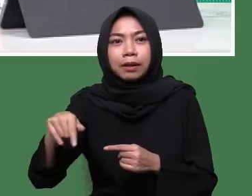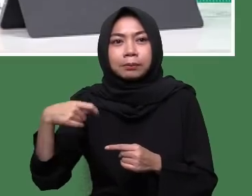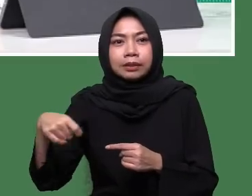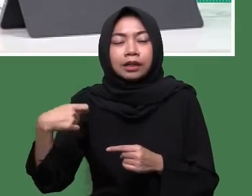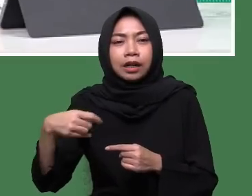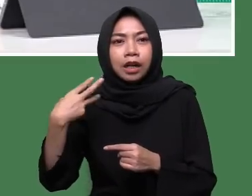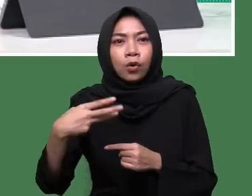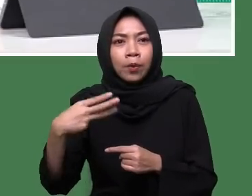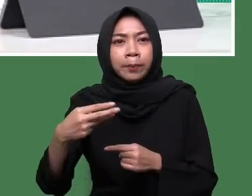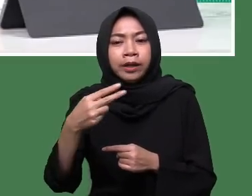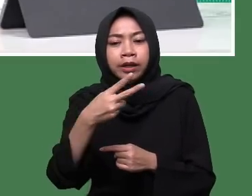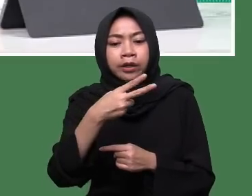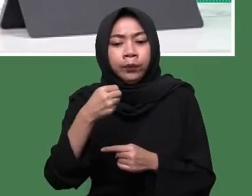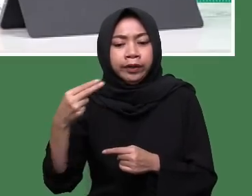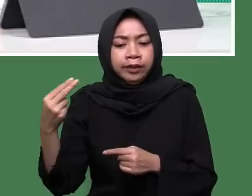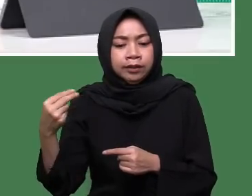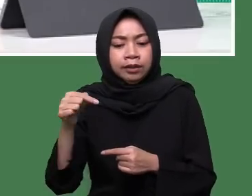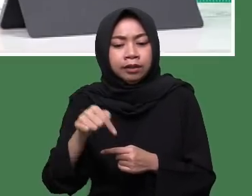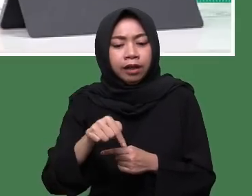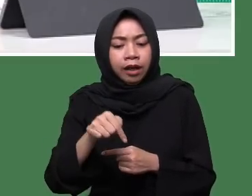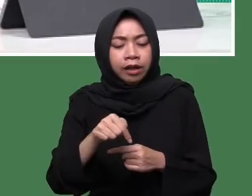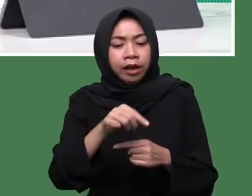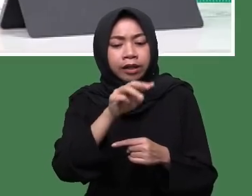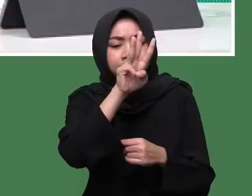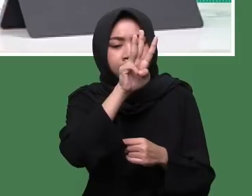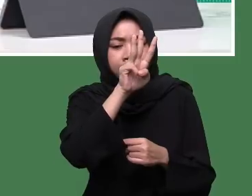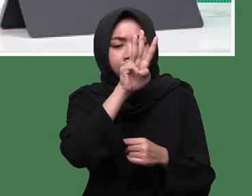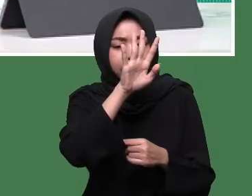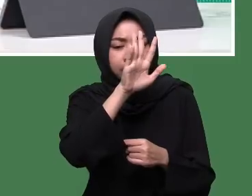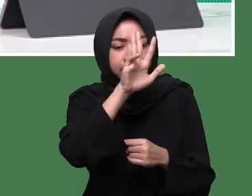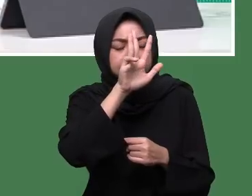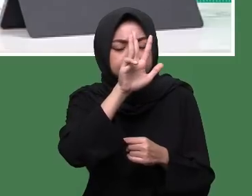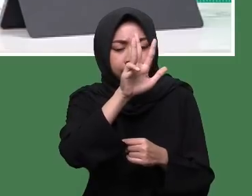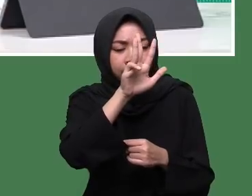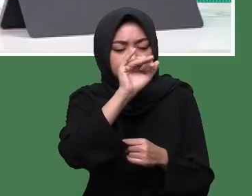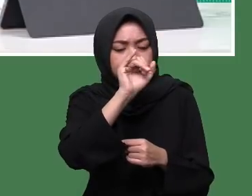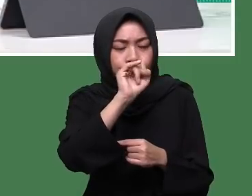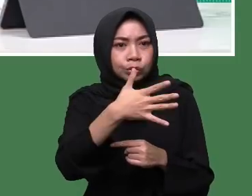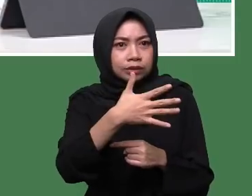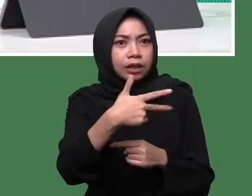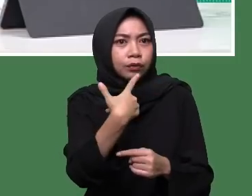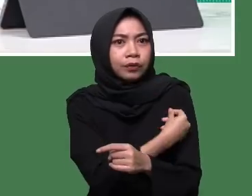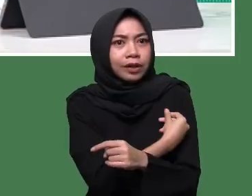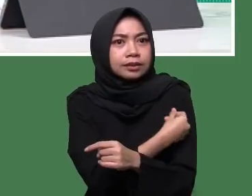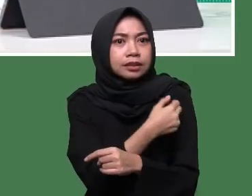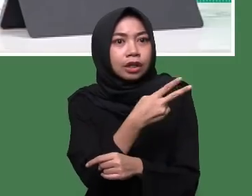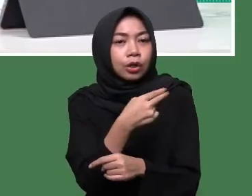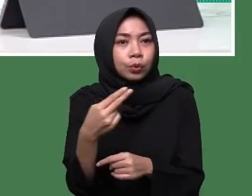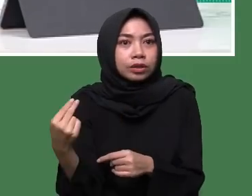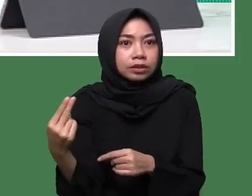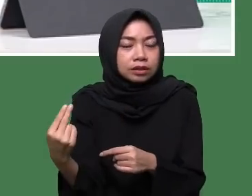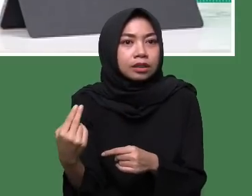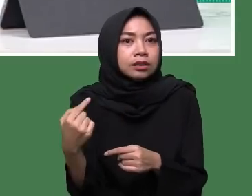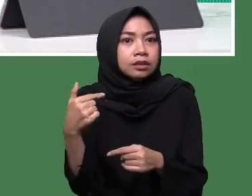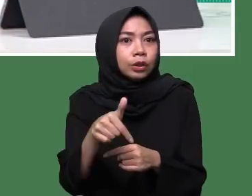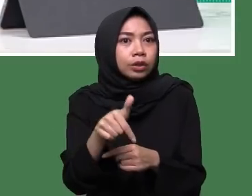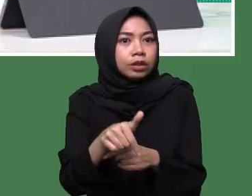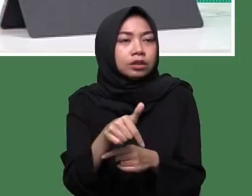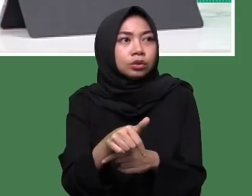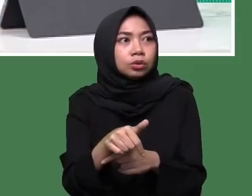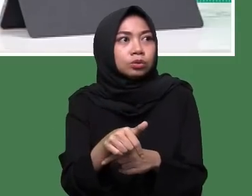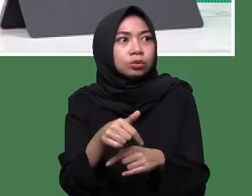Indonesia would need 29 million doses of vaccines by the end of the year. Is the government close to procure that amount? And what are the challenges